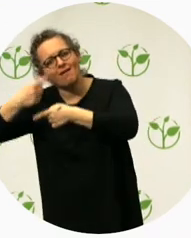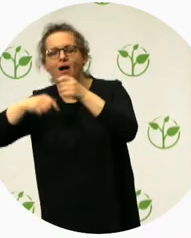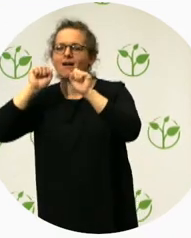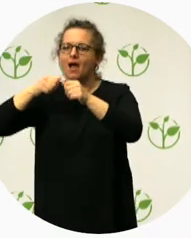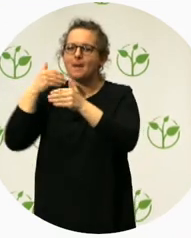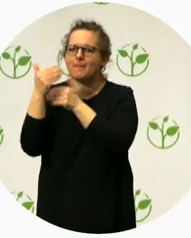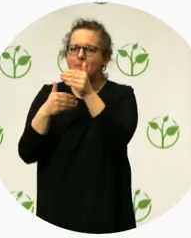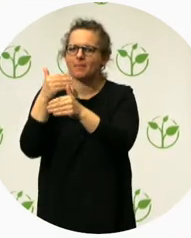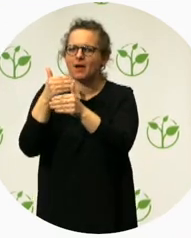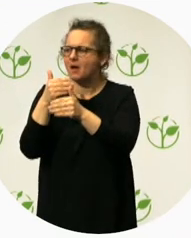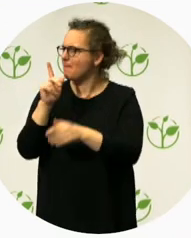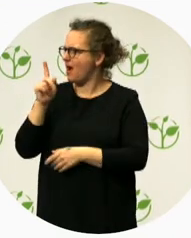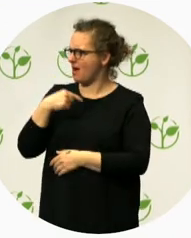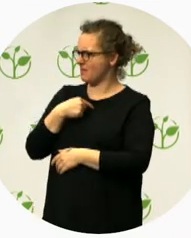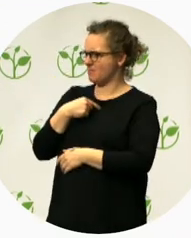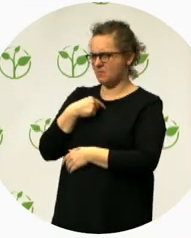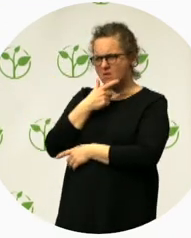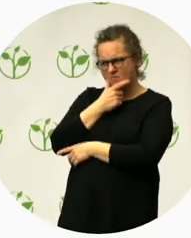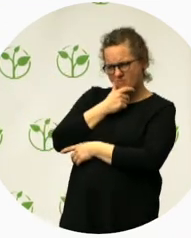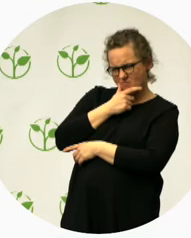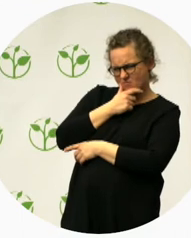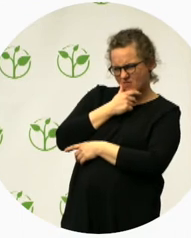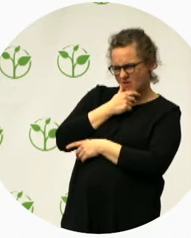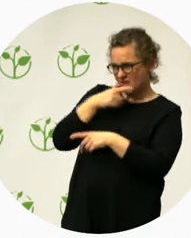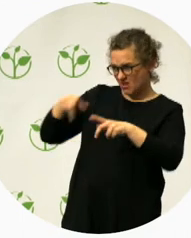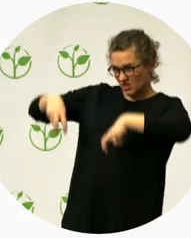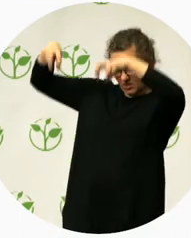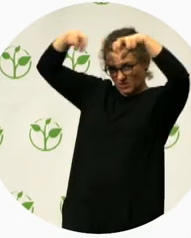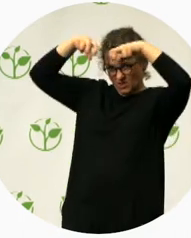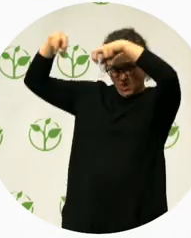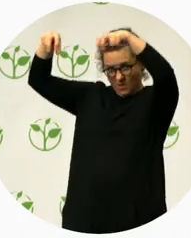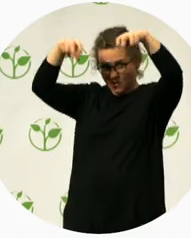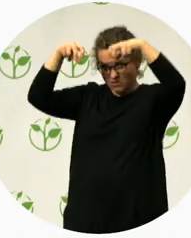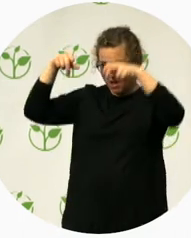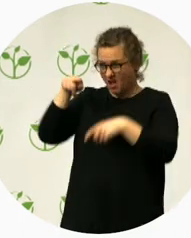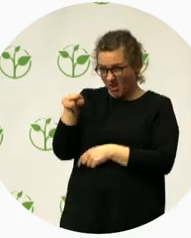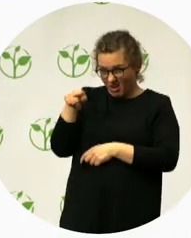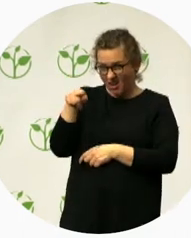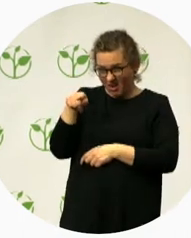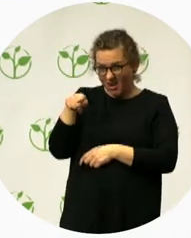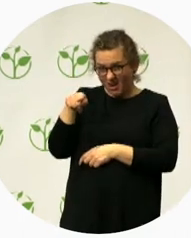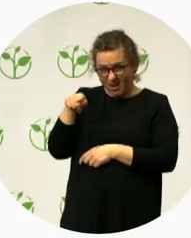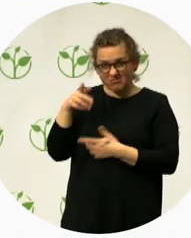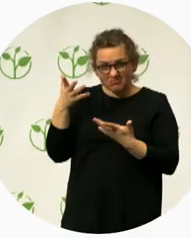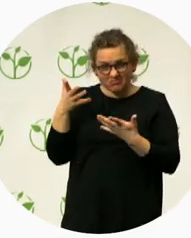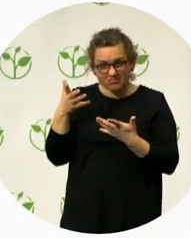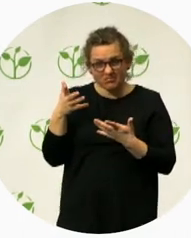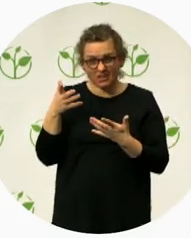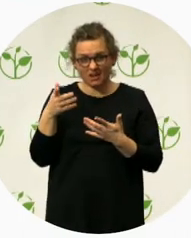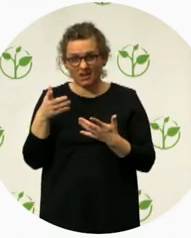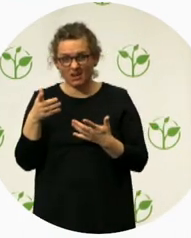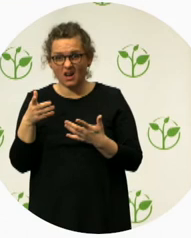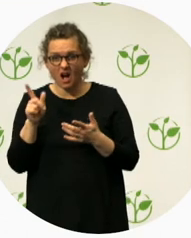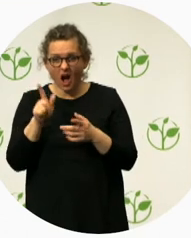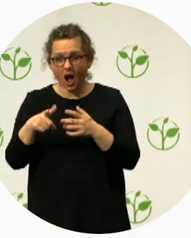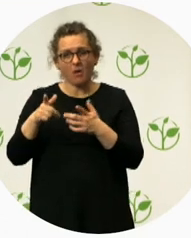the privacy of drones participating in war, but that is shifting. And we're seeing that also in K-12 and the schools